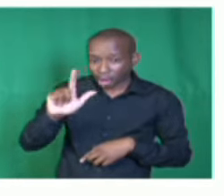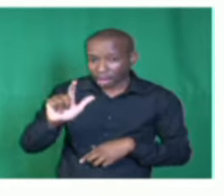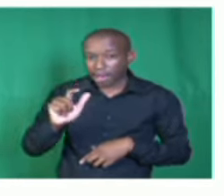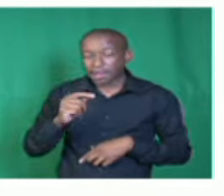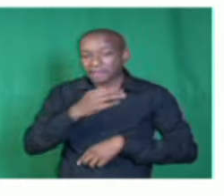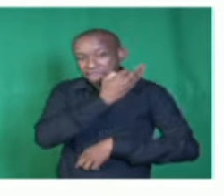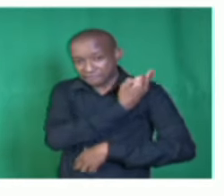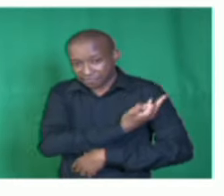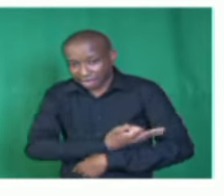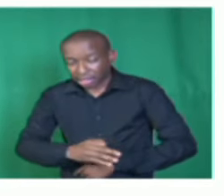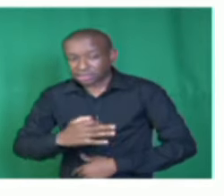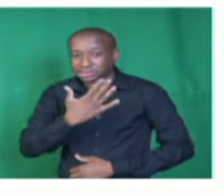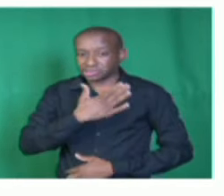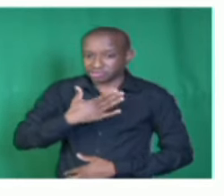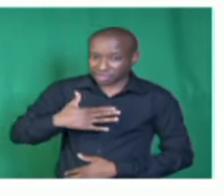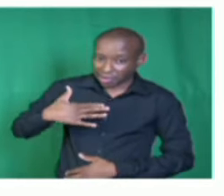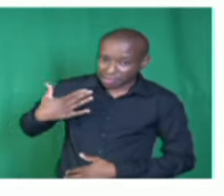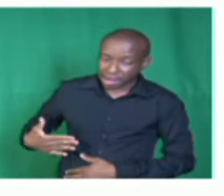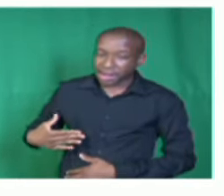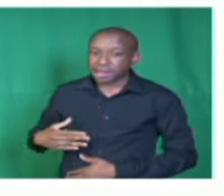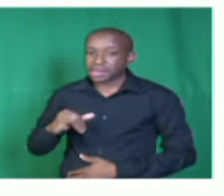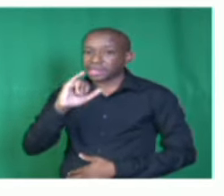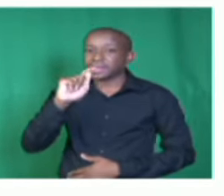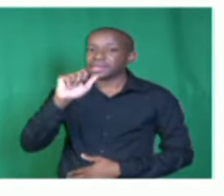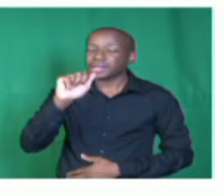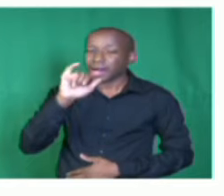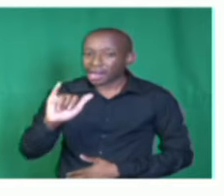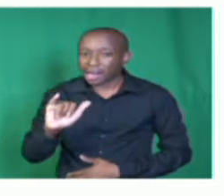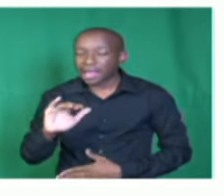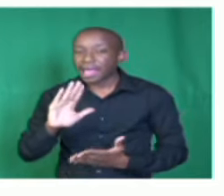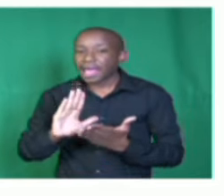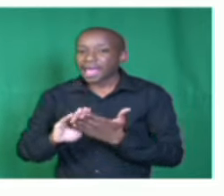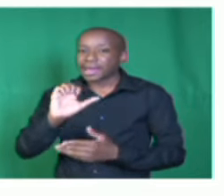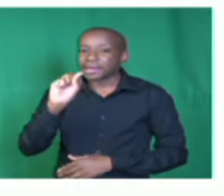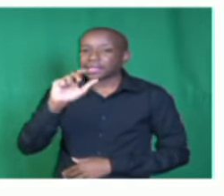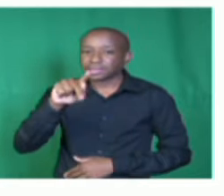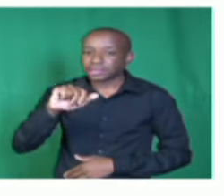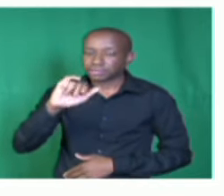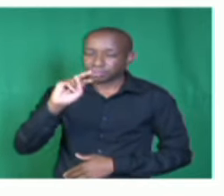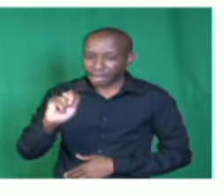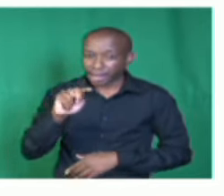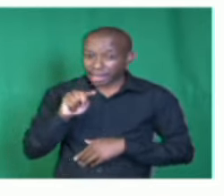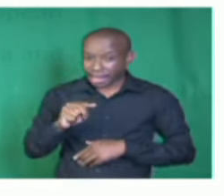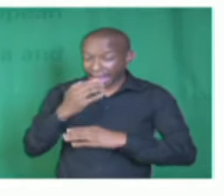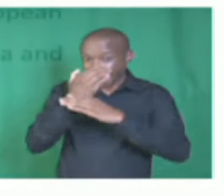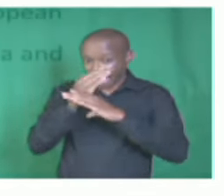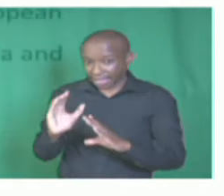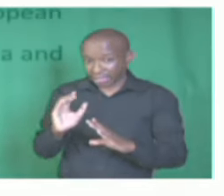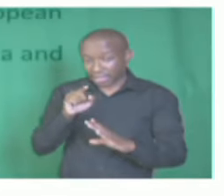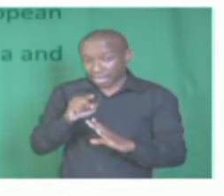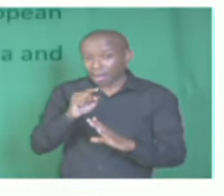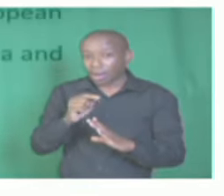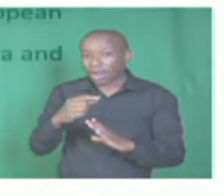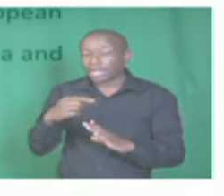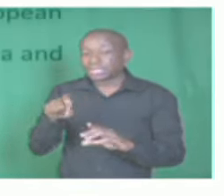France, Belgium, Italy, and Spain. Now, these are the examples of countries